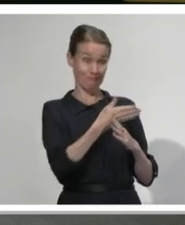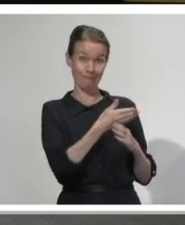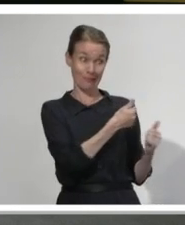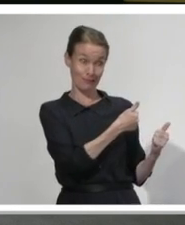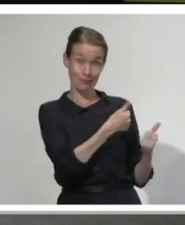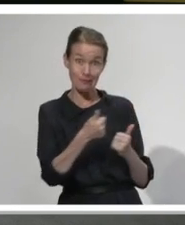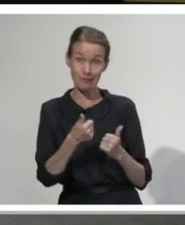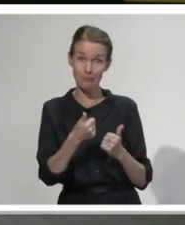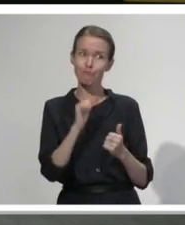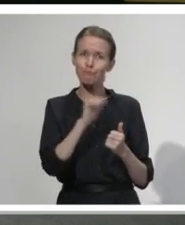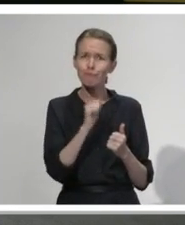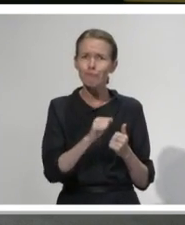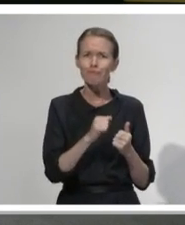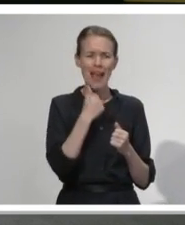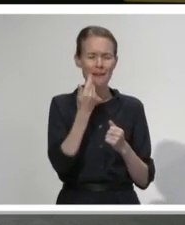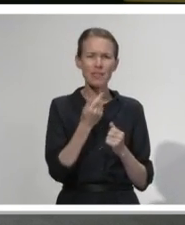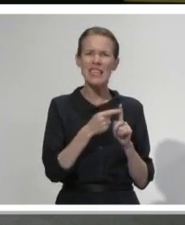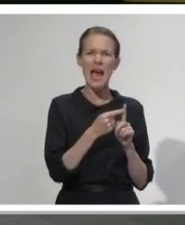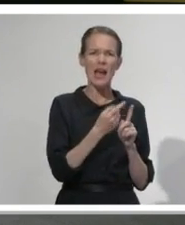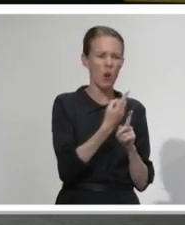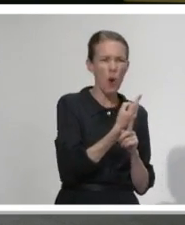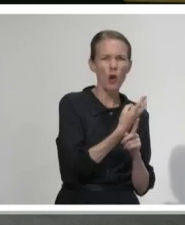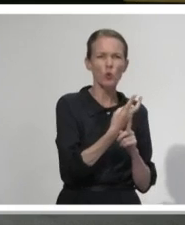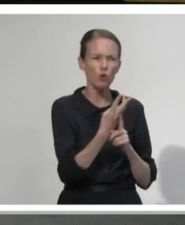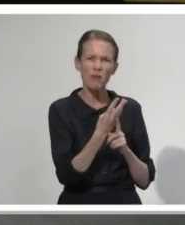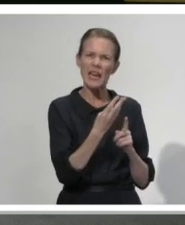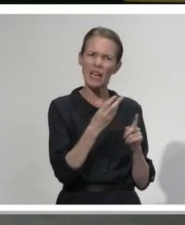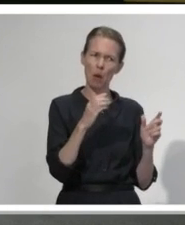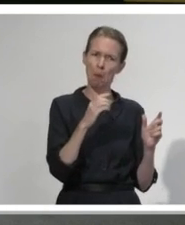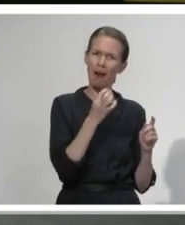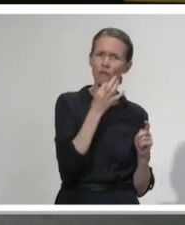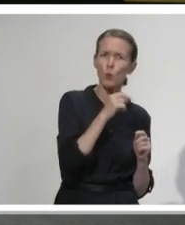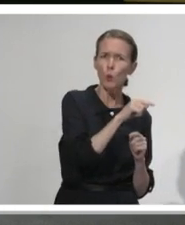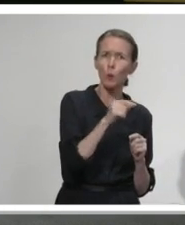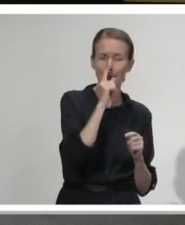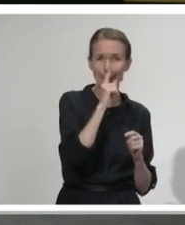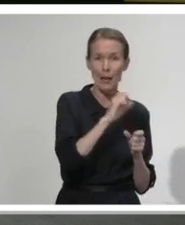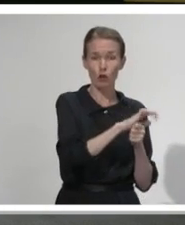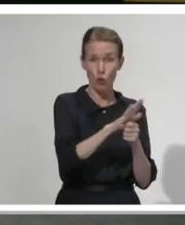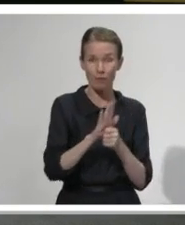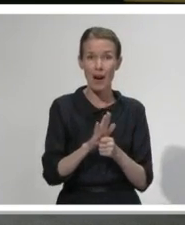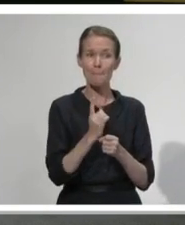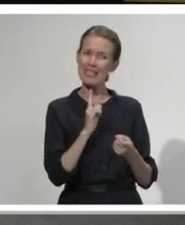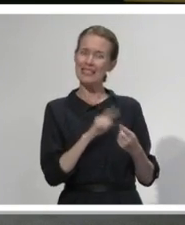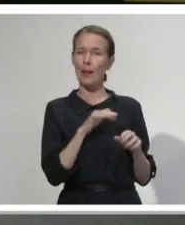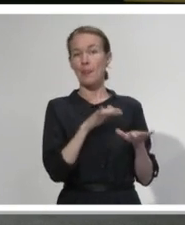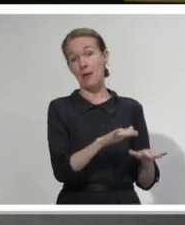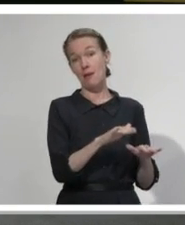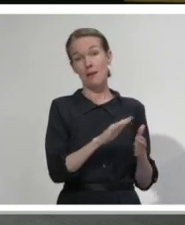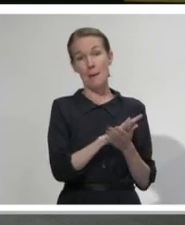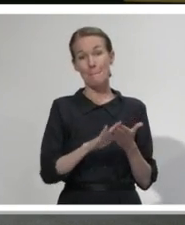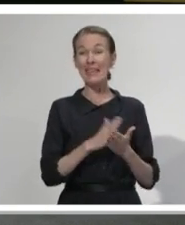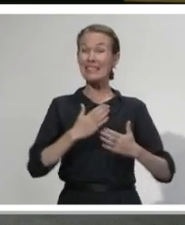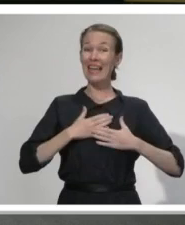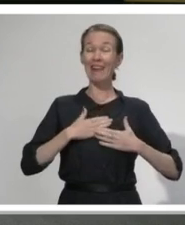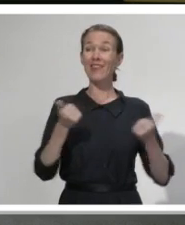case numbers, but at the same time, we are seeing cases being reported. So it just reminds us that we do have to be cautious. And we